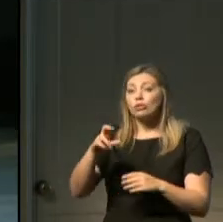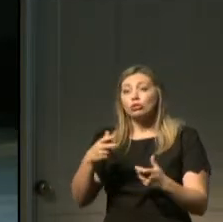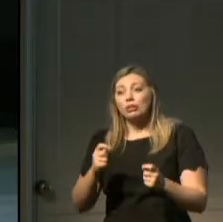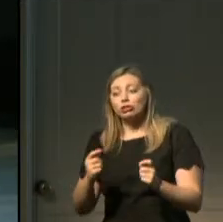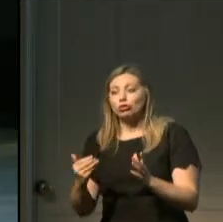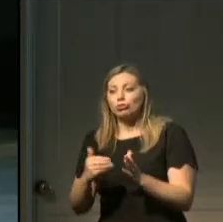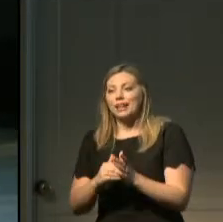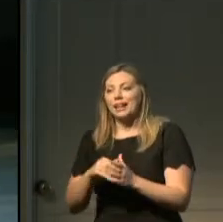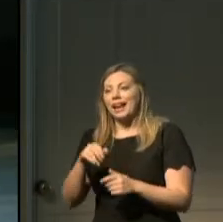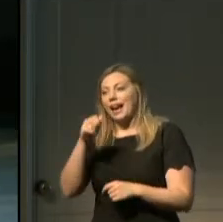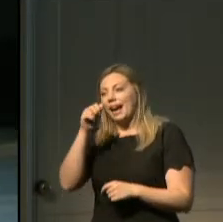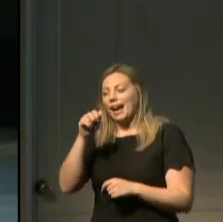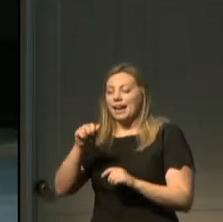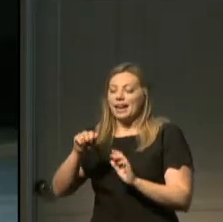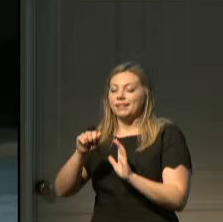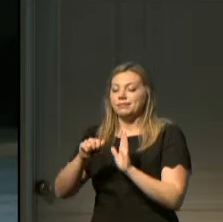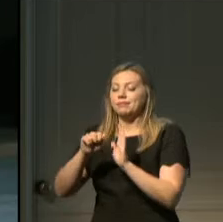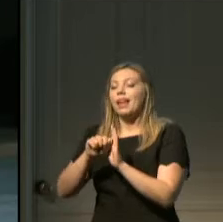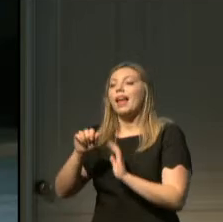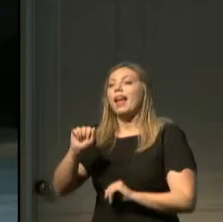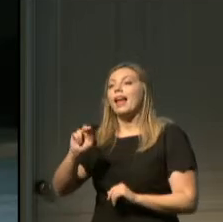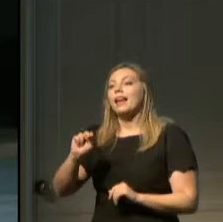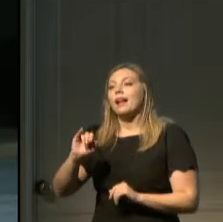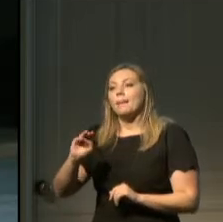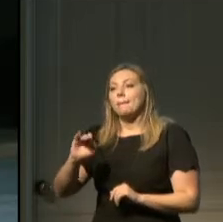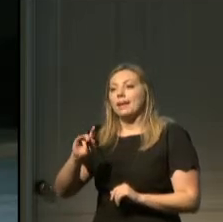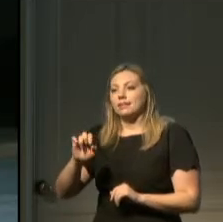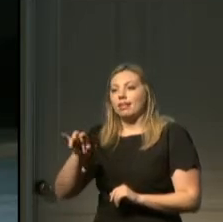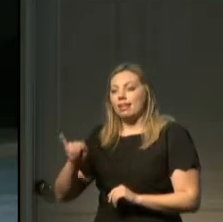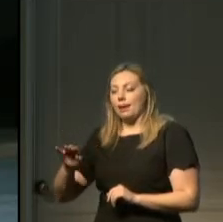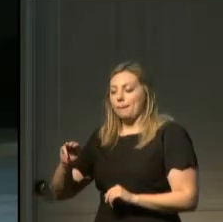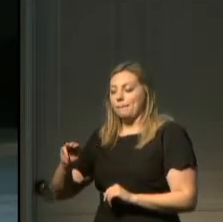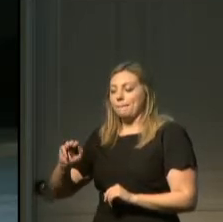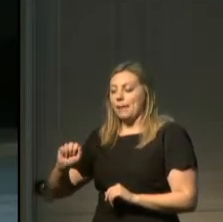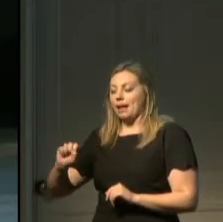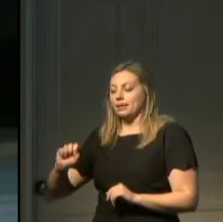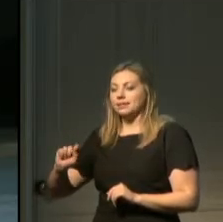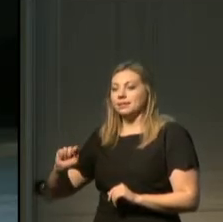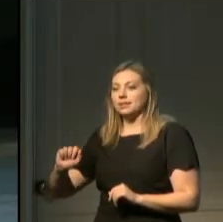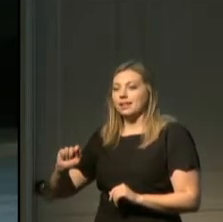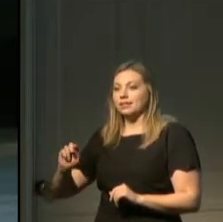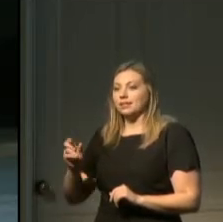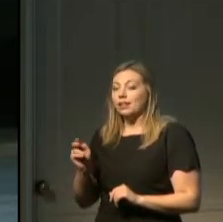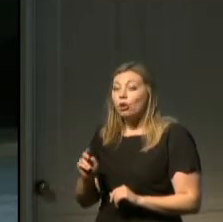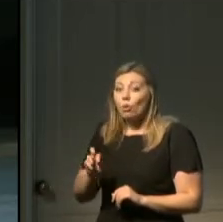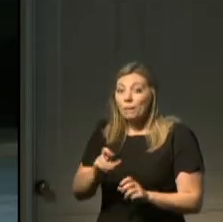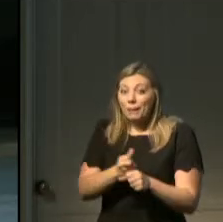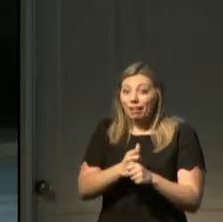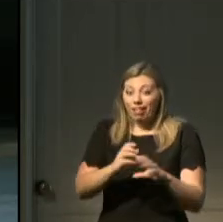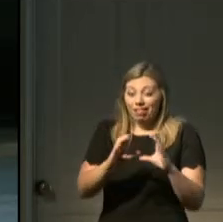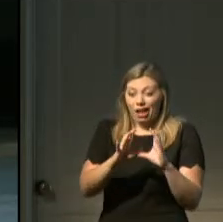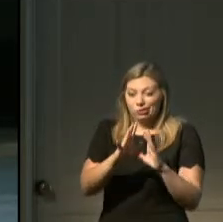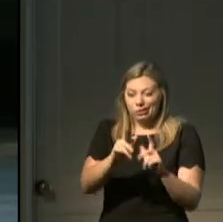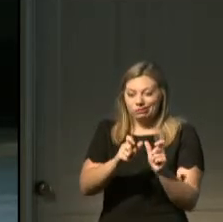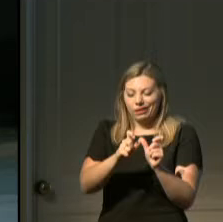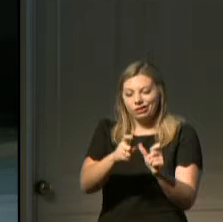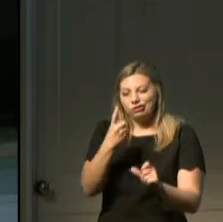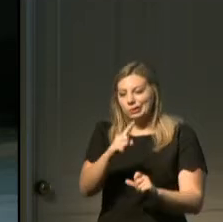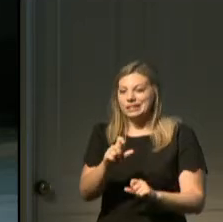mastodon, or building a clock that's going to last for 10,000 years that looks like something out of a cool